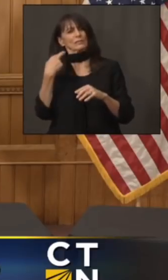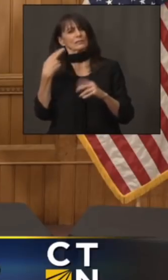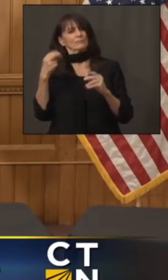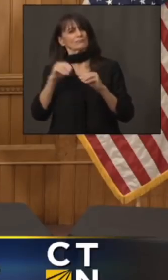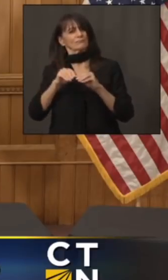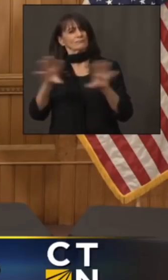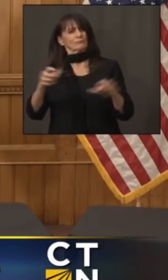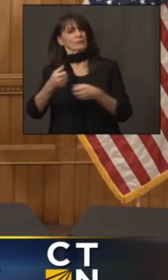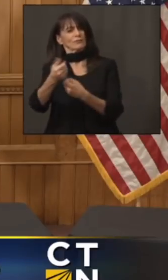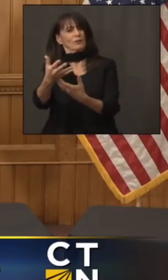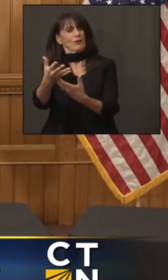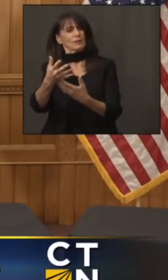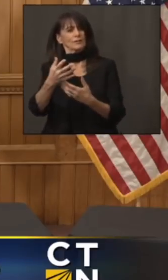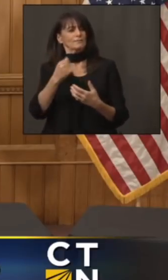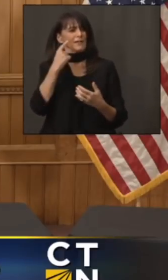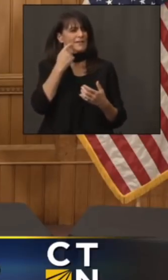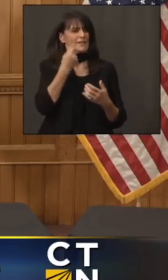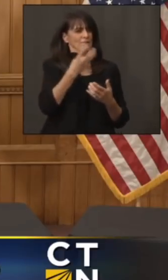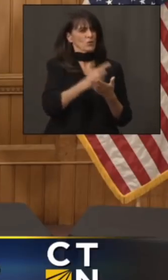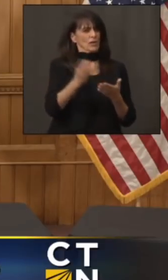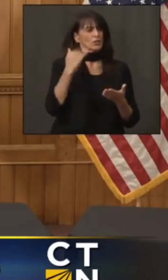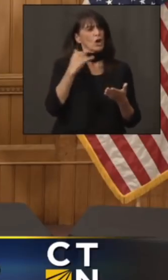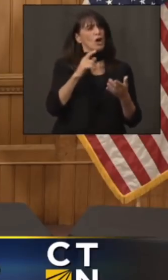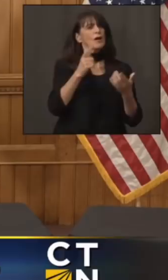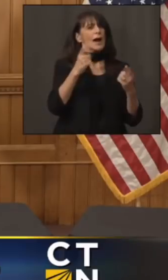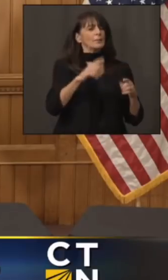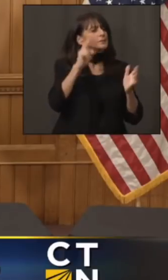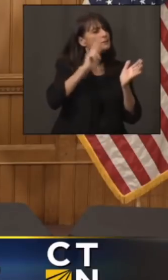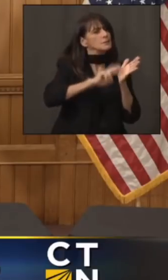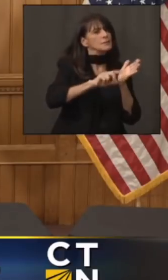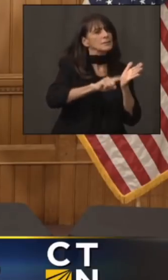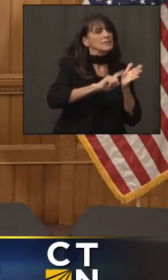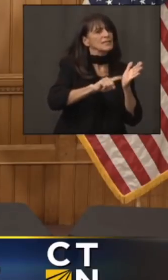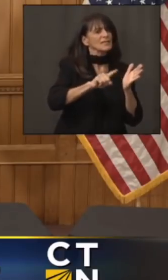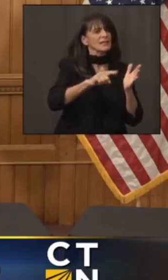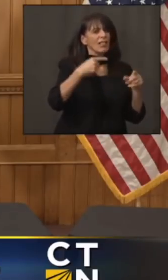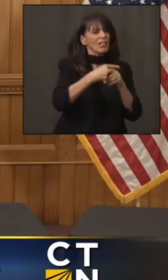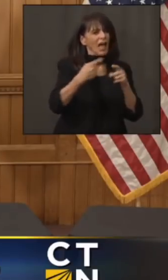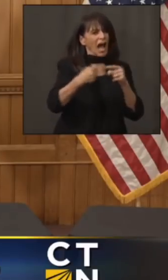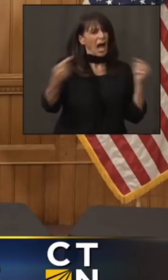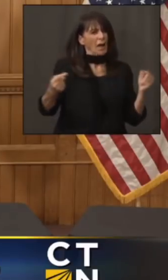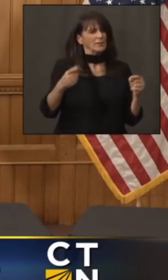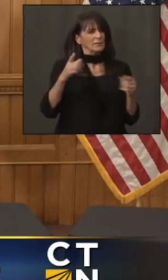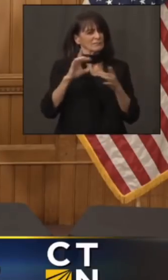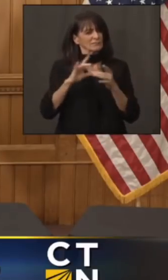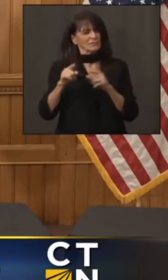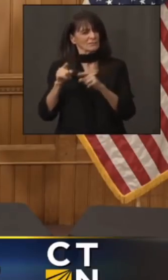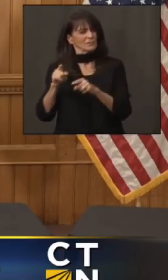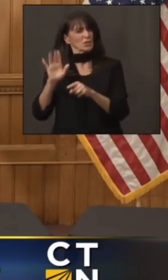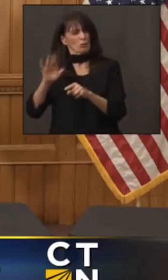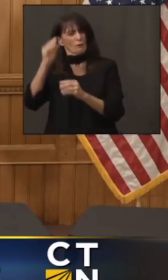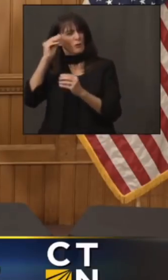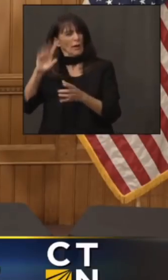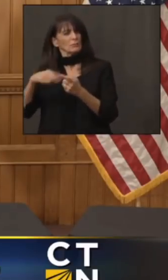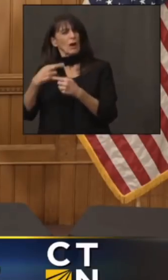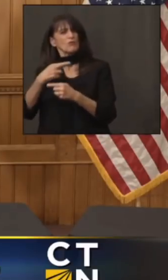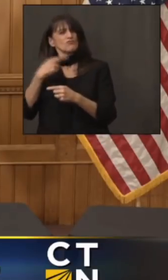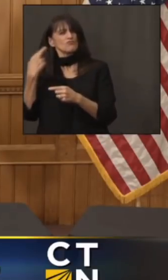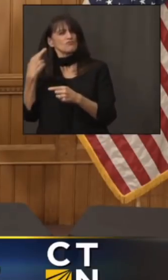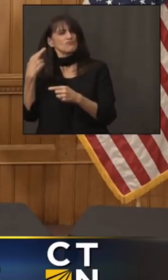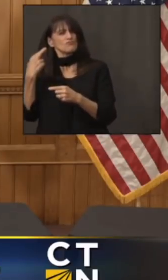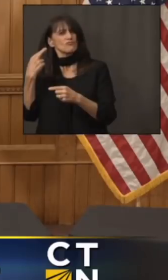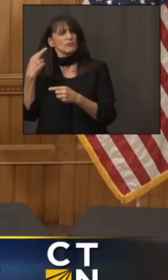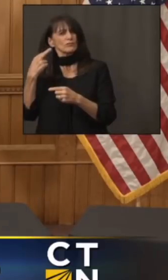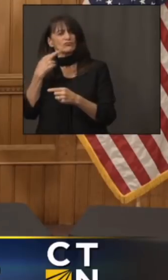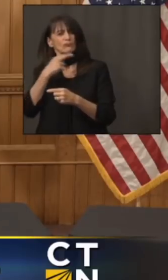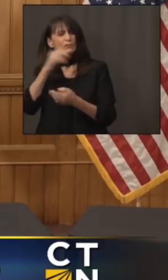a CDC study a couple weeks ago that basically said the opposite. So can you explain where you're getting that information that restaurants aren't